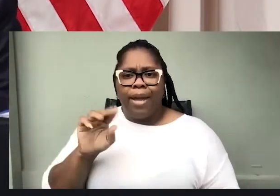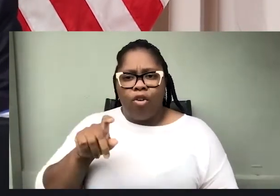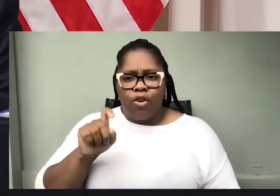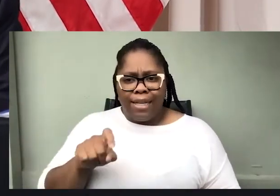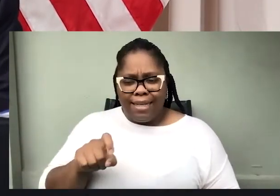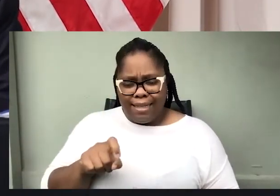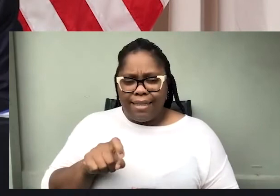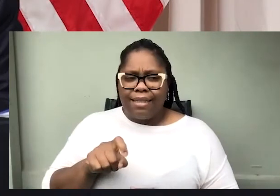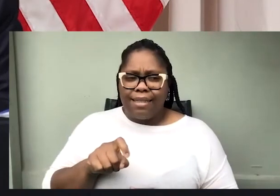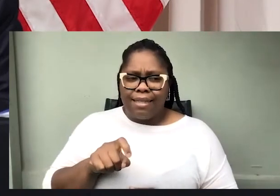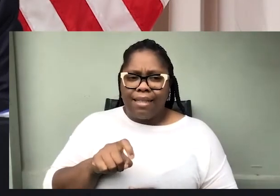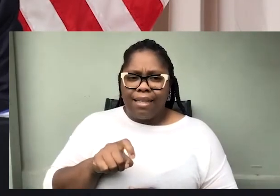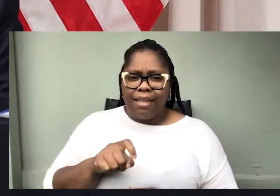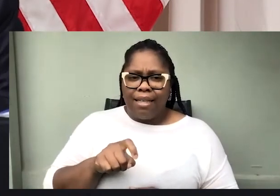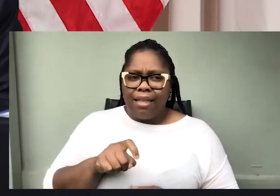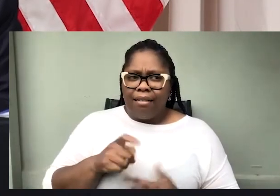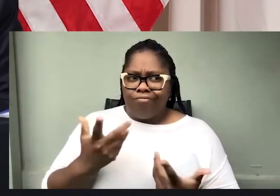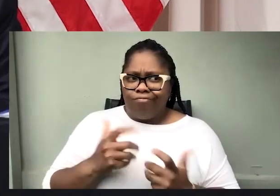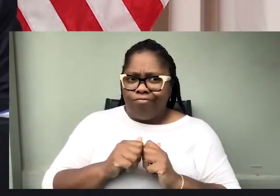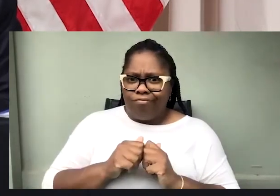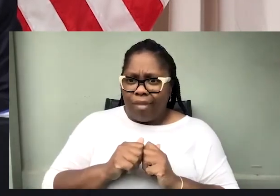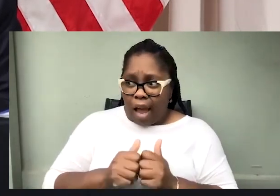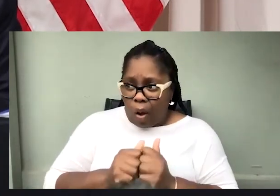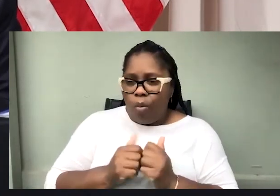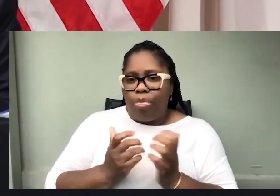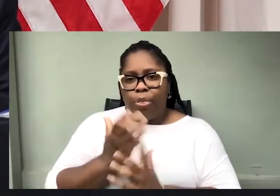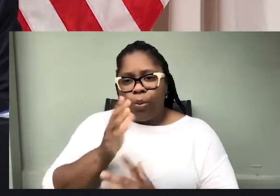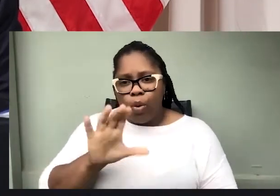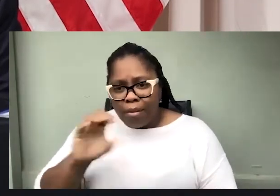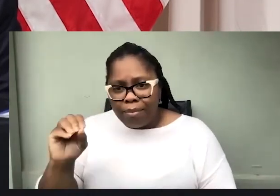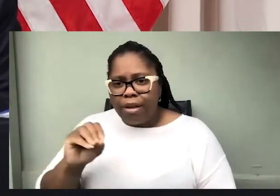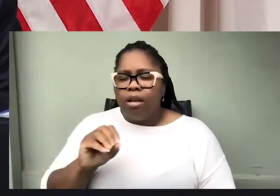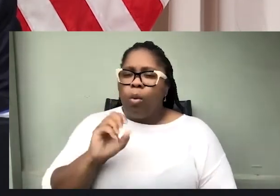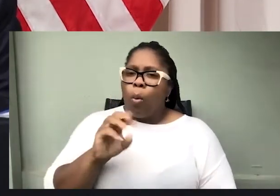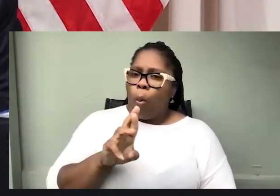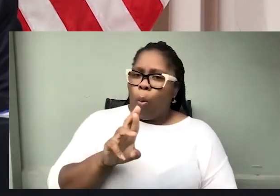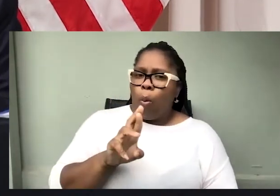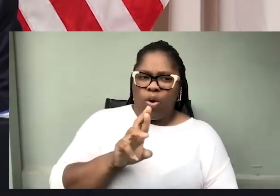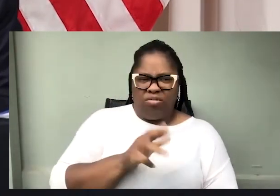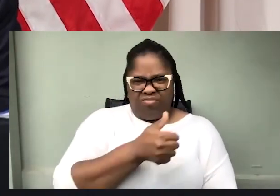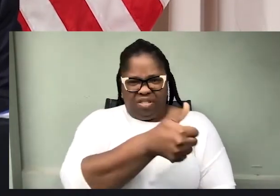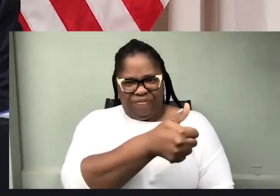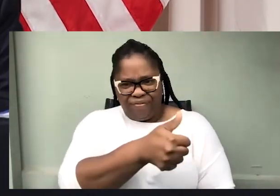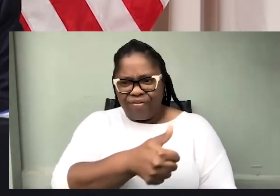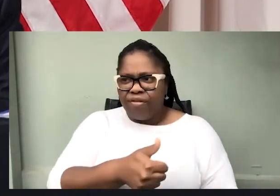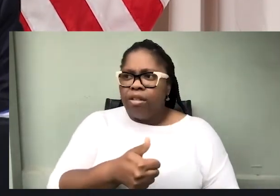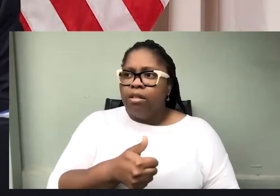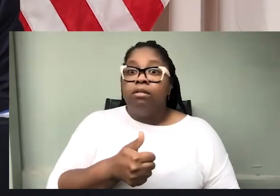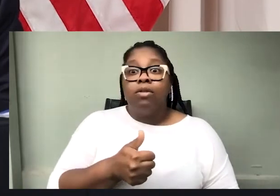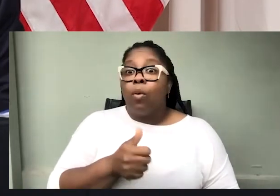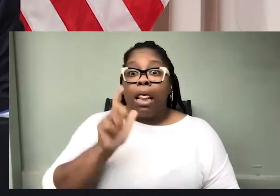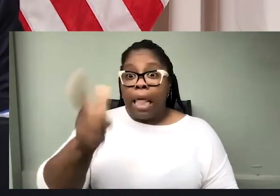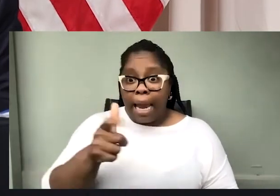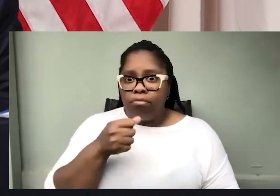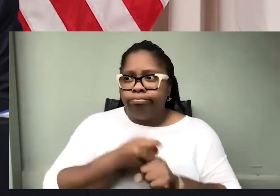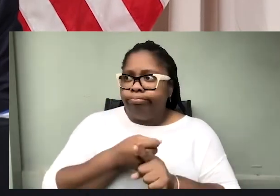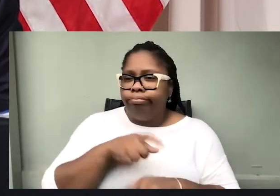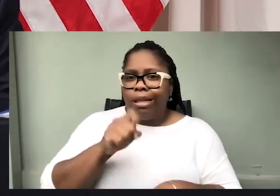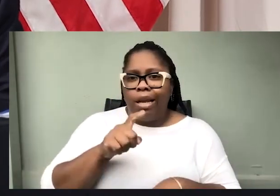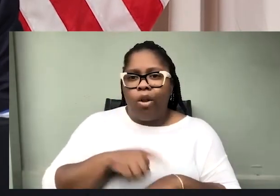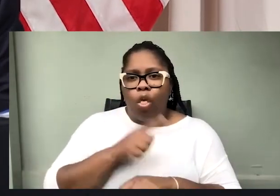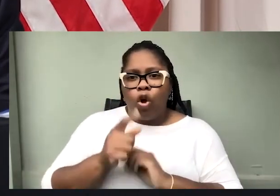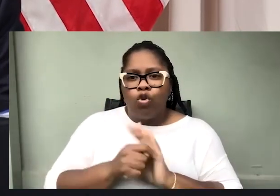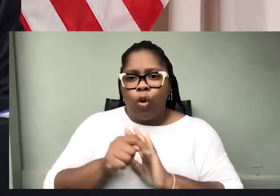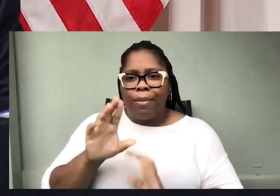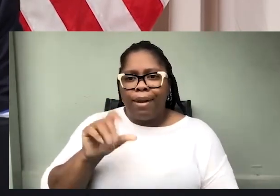in your own world, either through your employer or on your own, so that when you do need long-term care, you're not